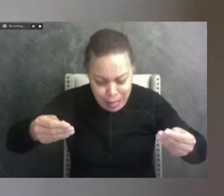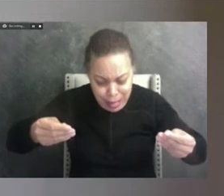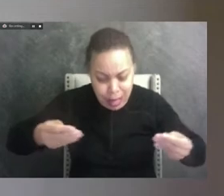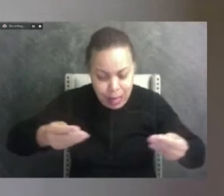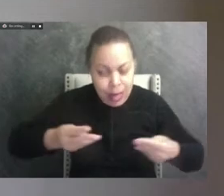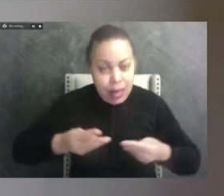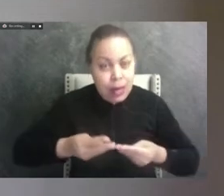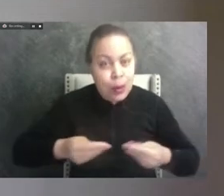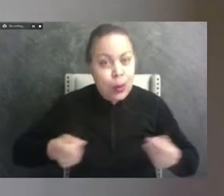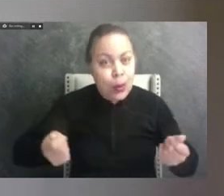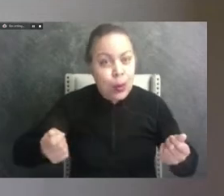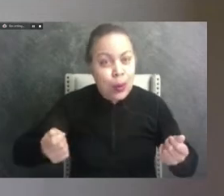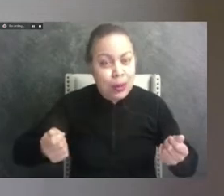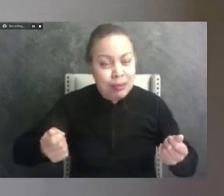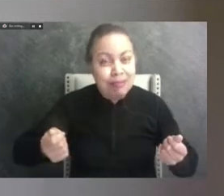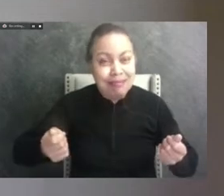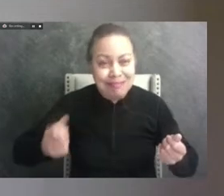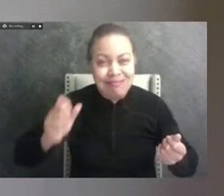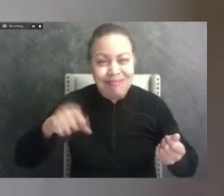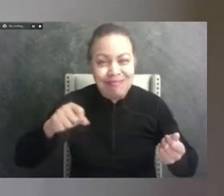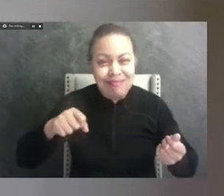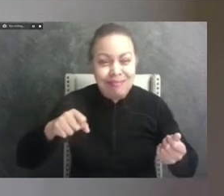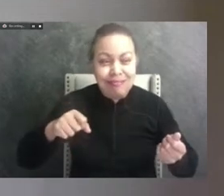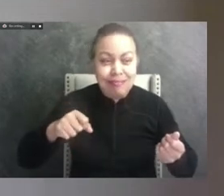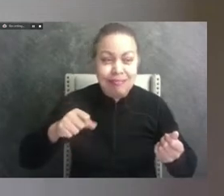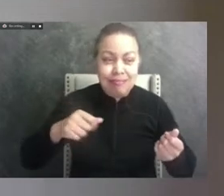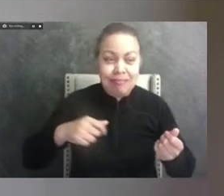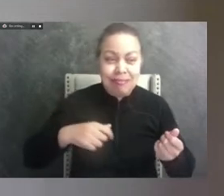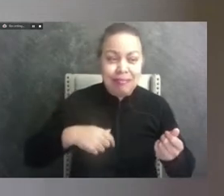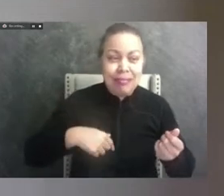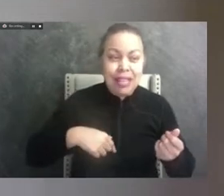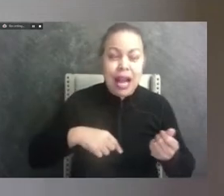I say you, and mean me.